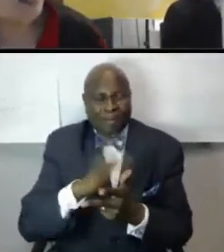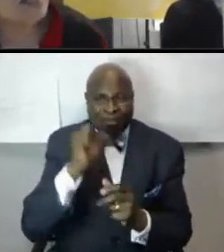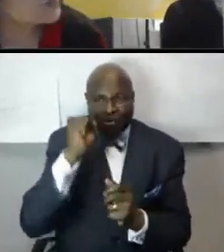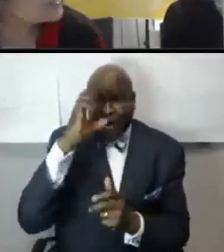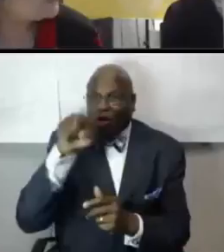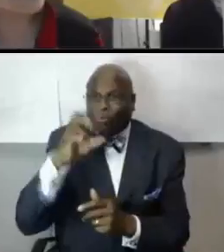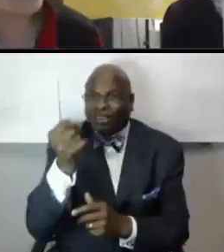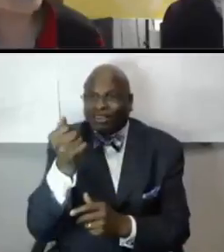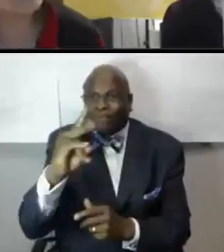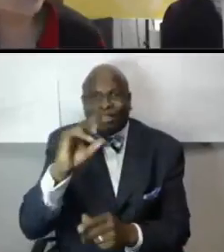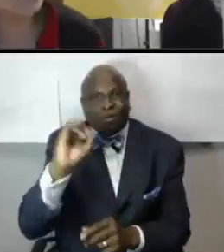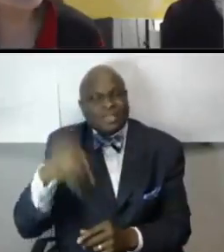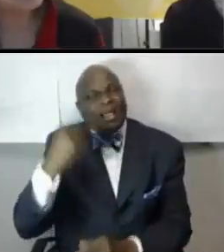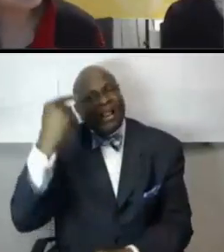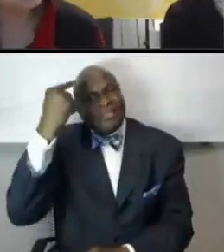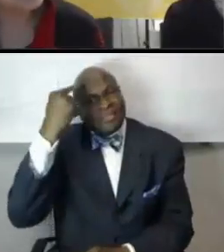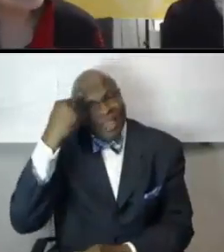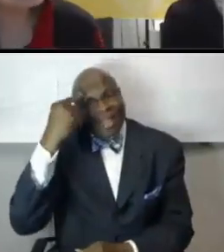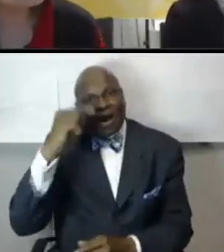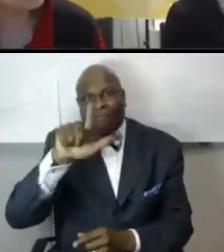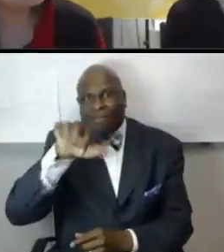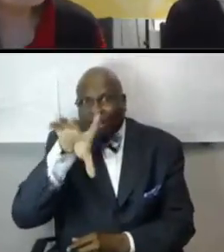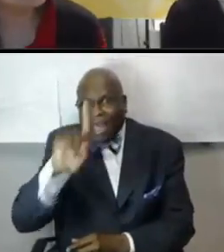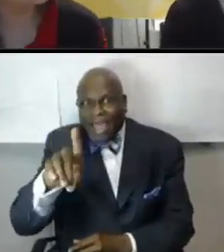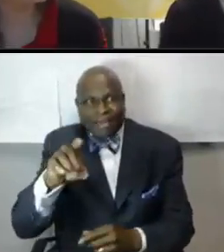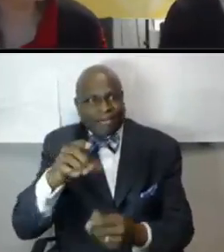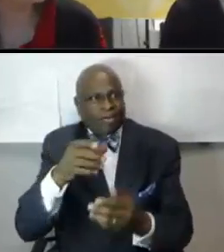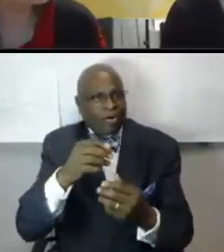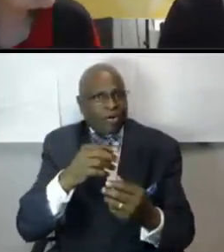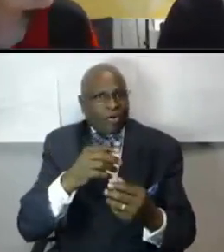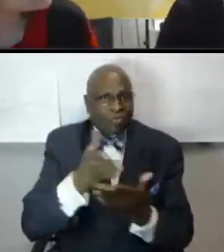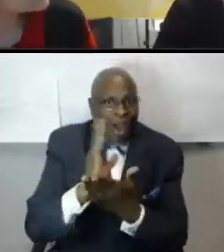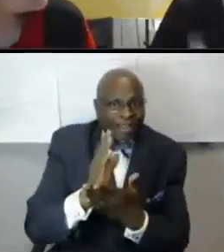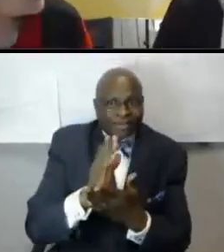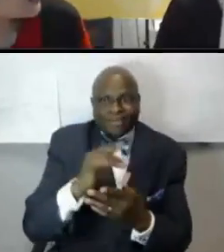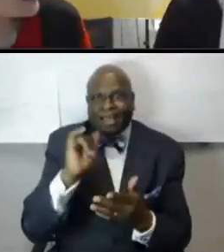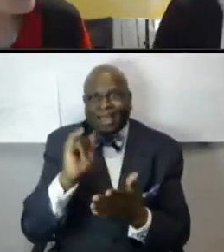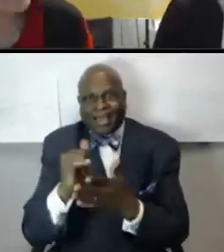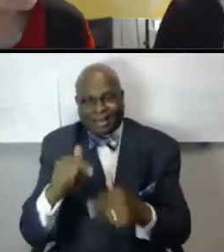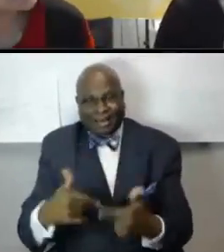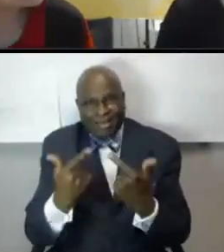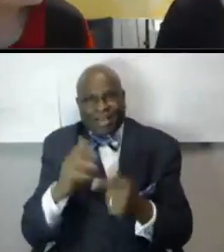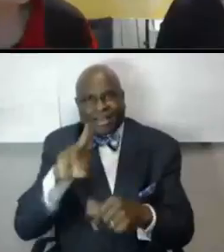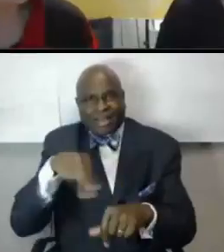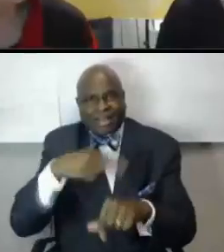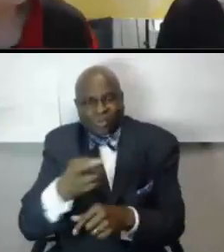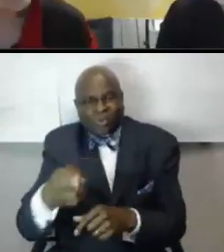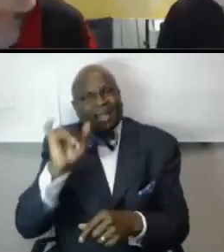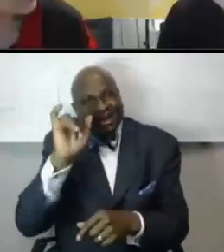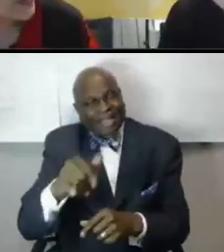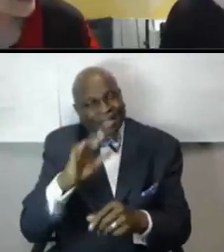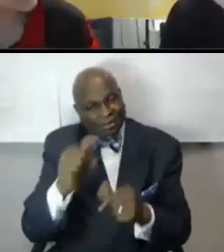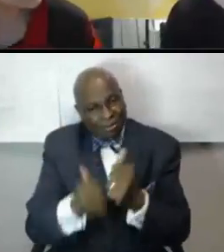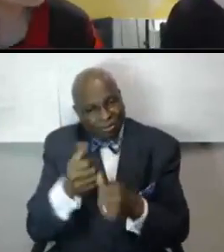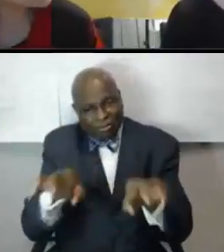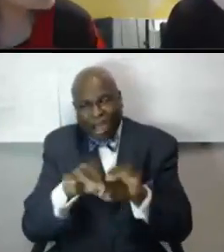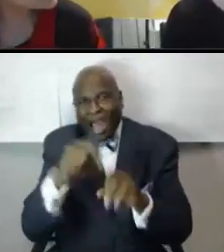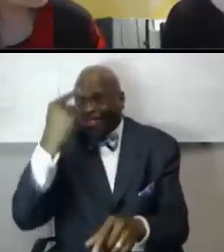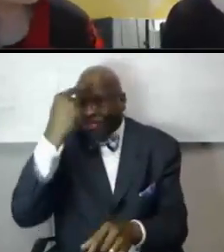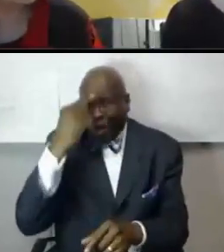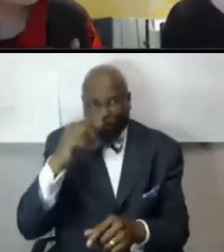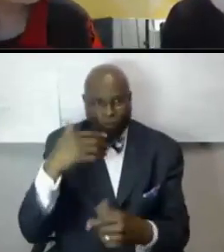only 17% think of land and forest rights and natural resources as being central to it. I would have